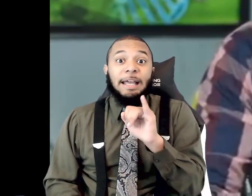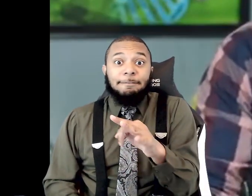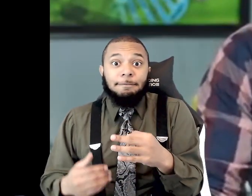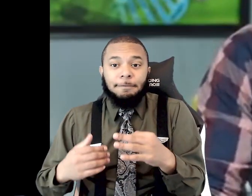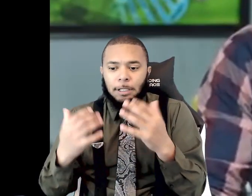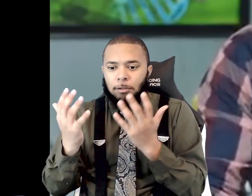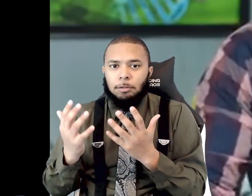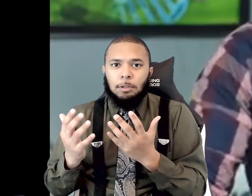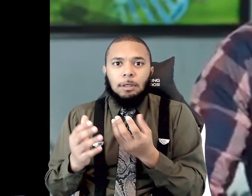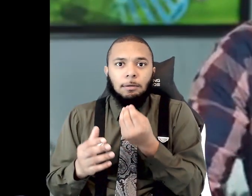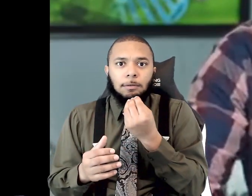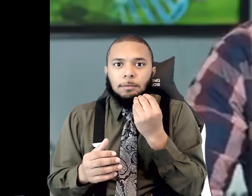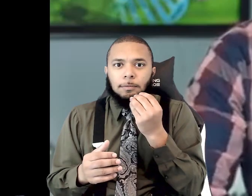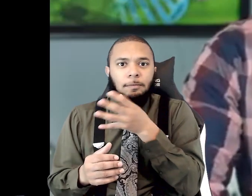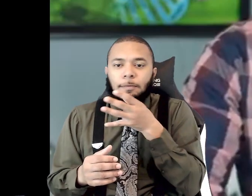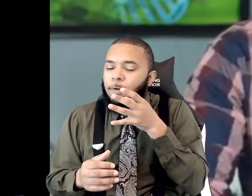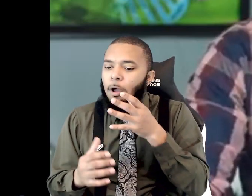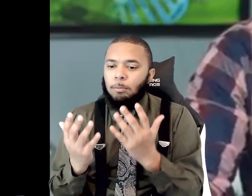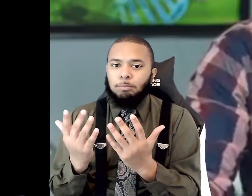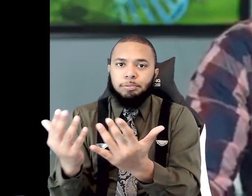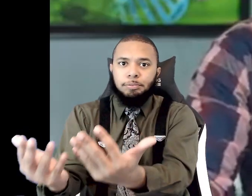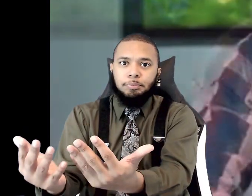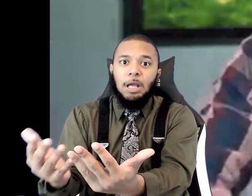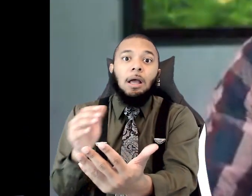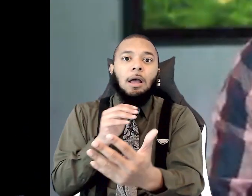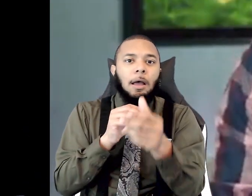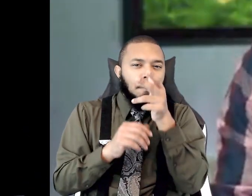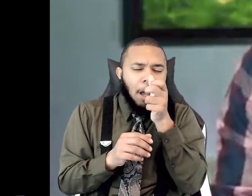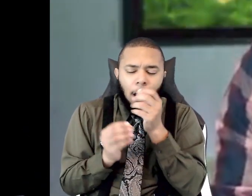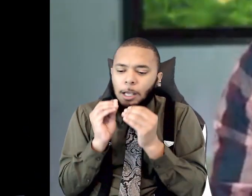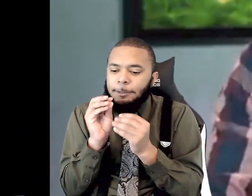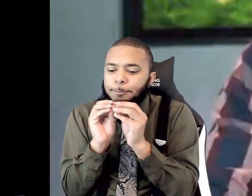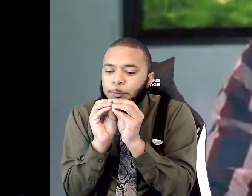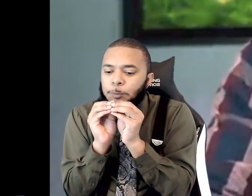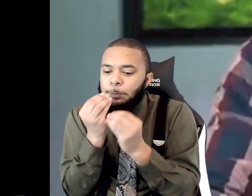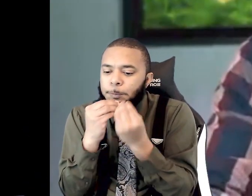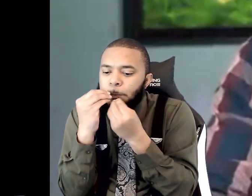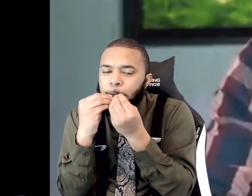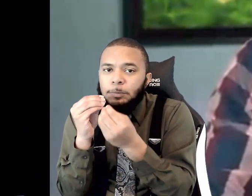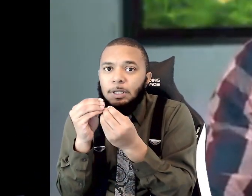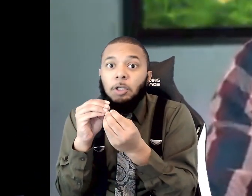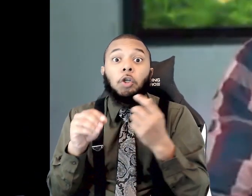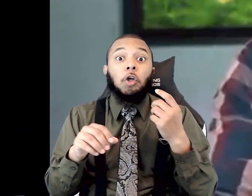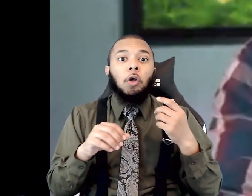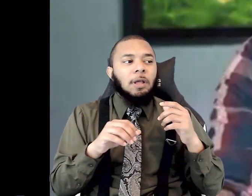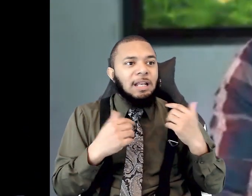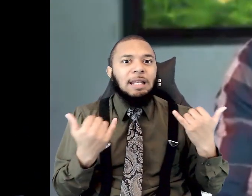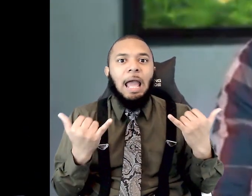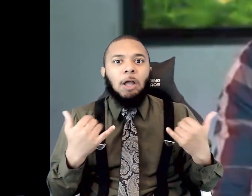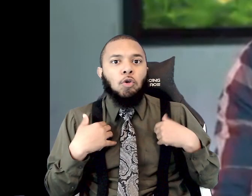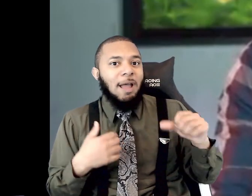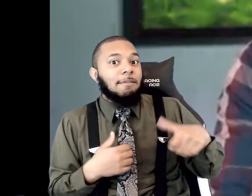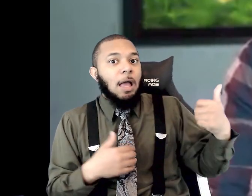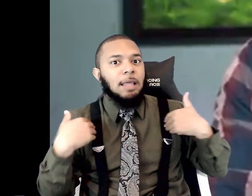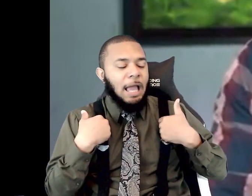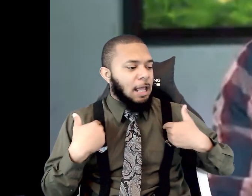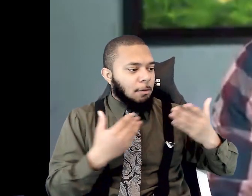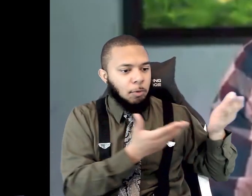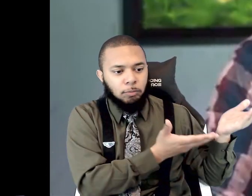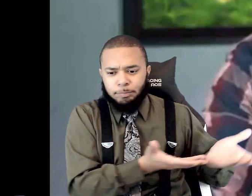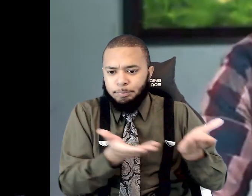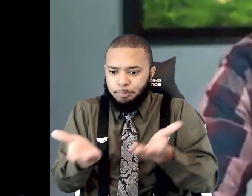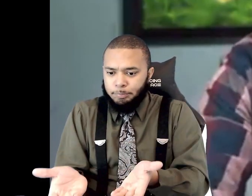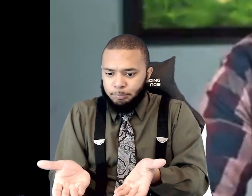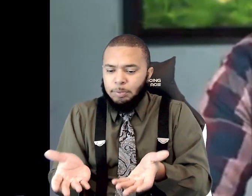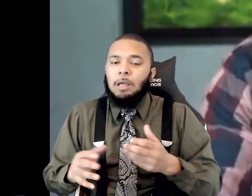pests that may be eating your crops, okay, then you can use other organisms that feed on those pests,